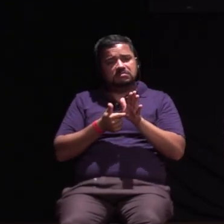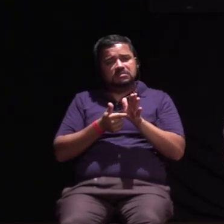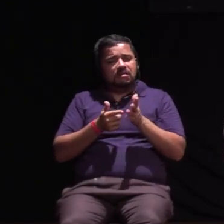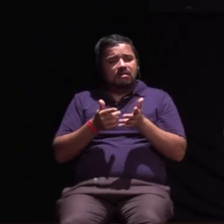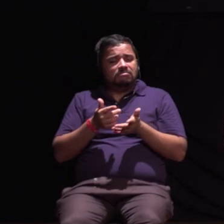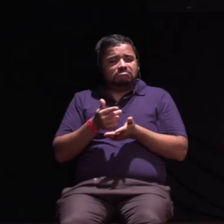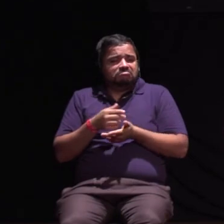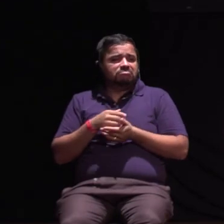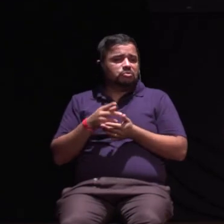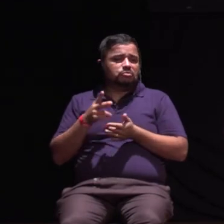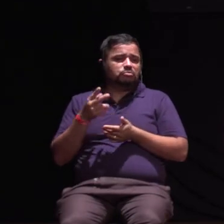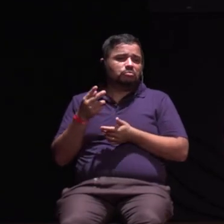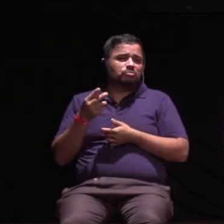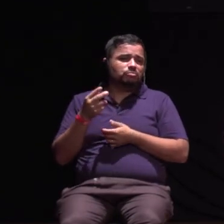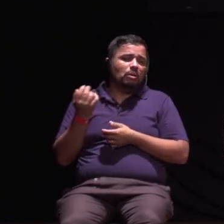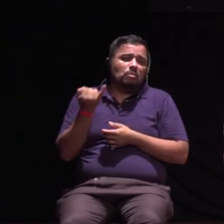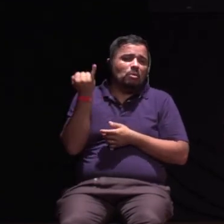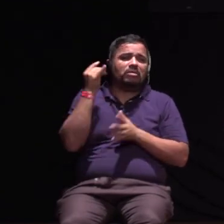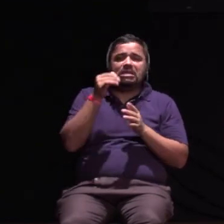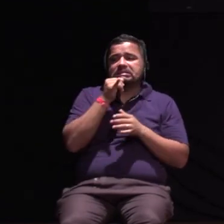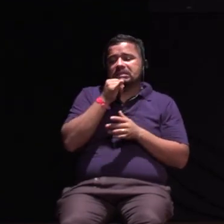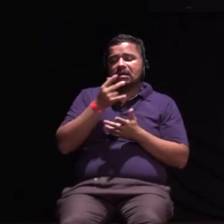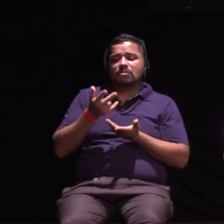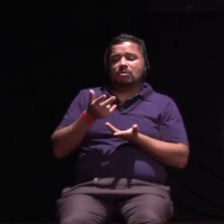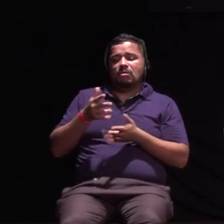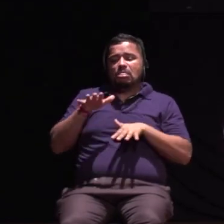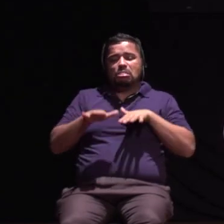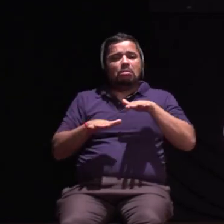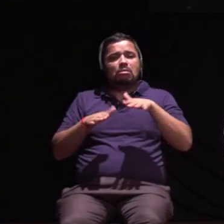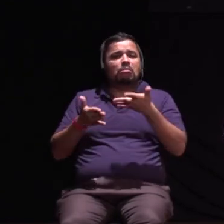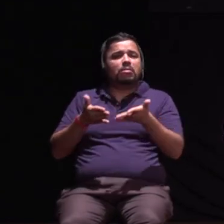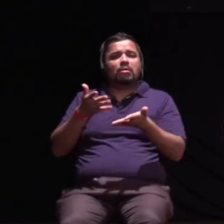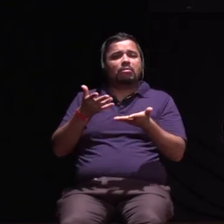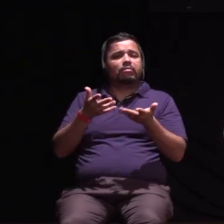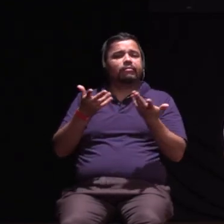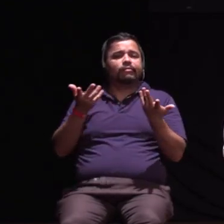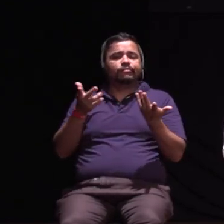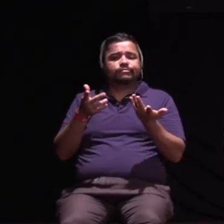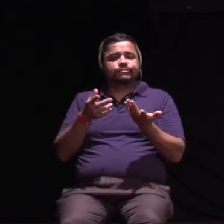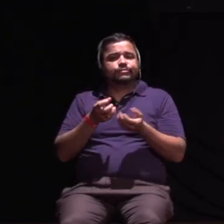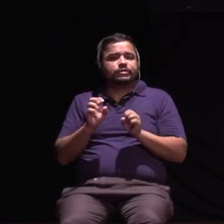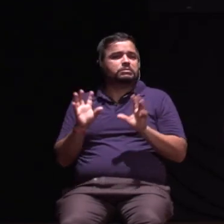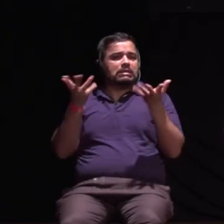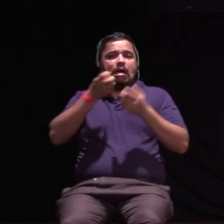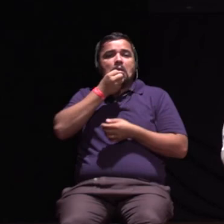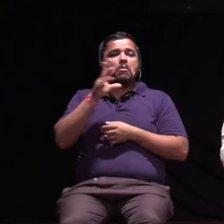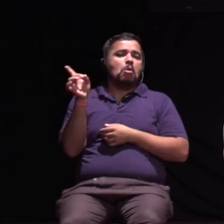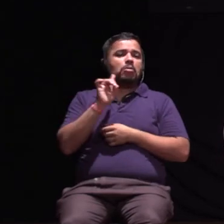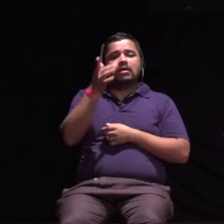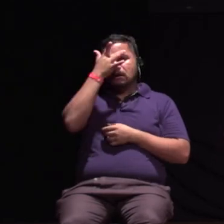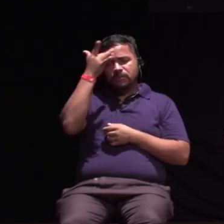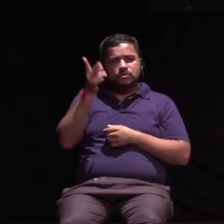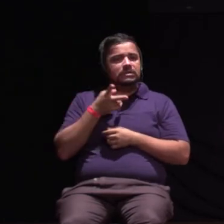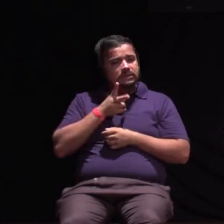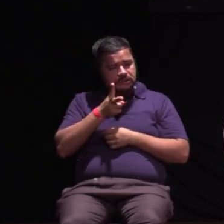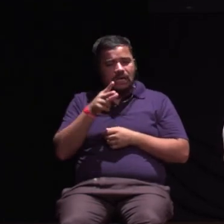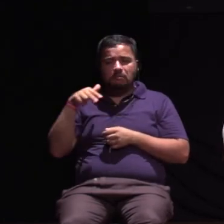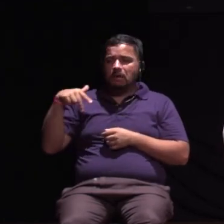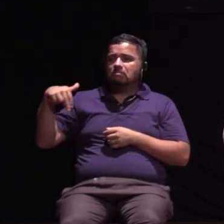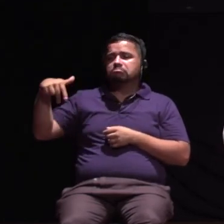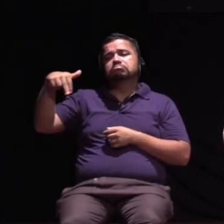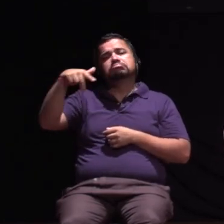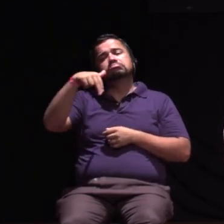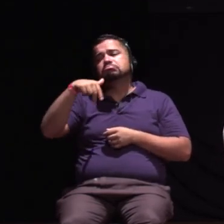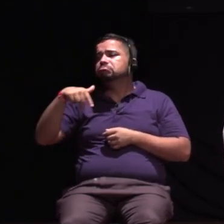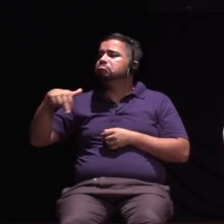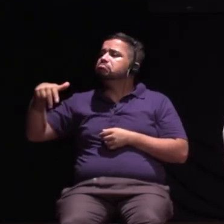defines whether a museum is successful or not. So somehow dance is at the very root of, with us, the public, as how it functions.